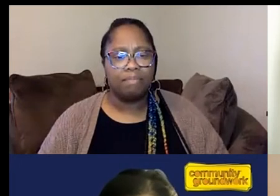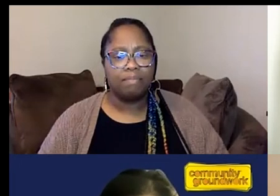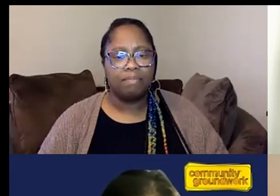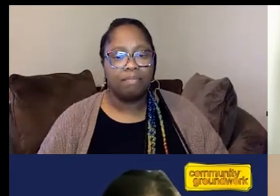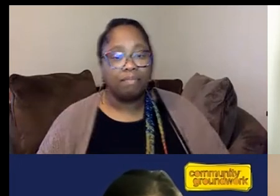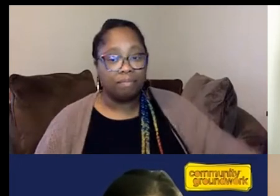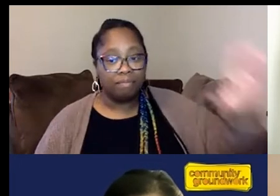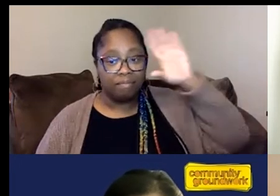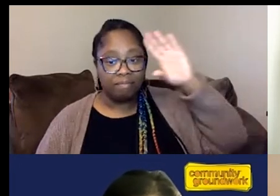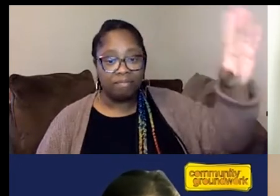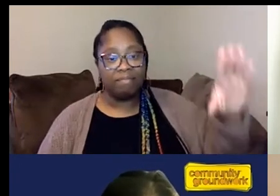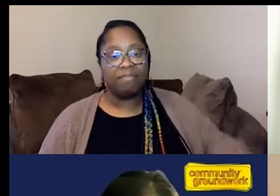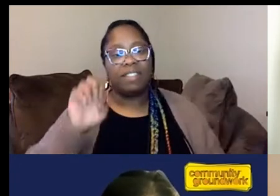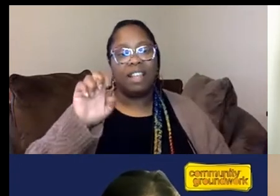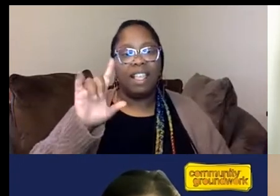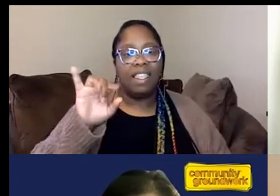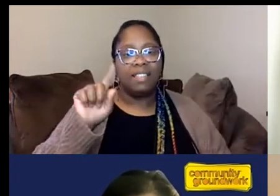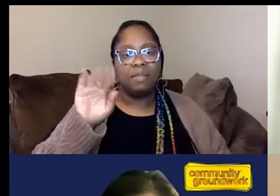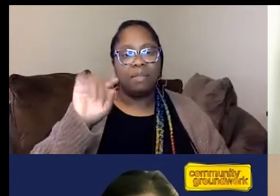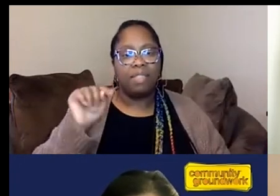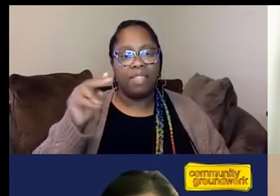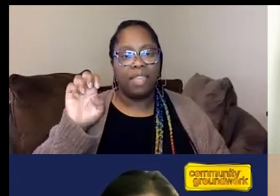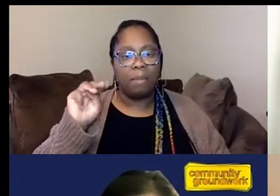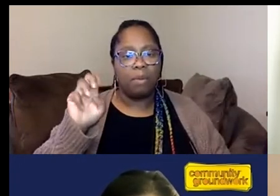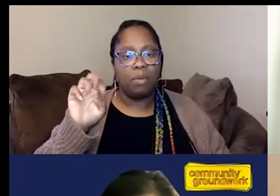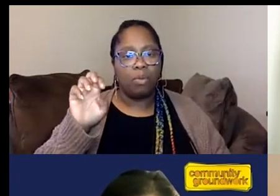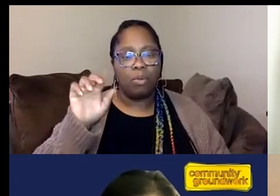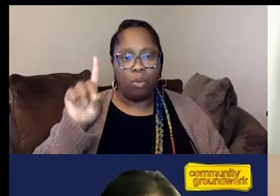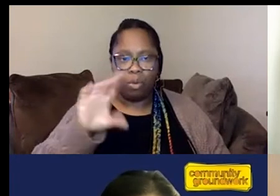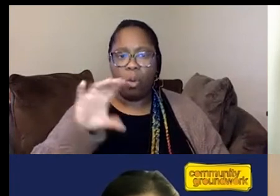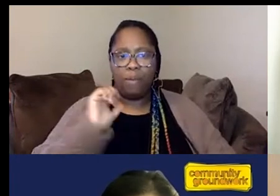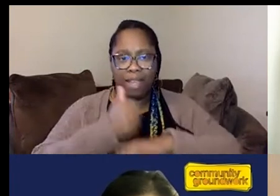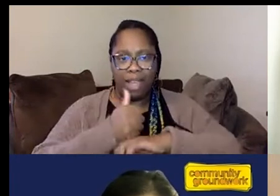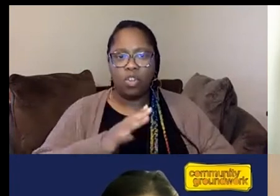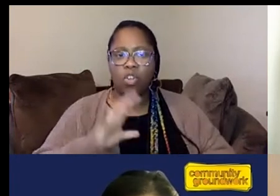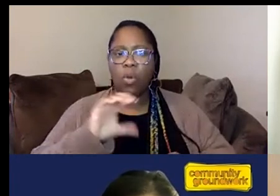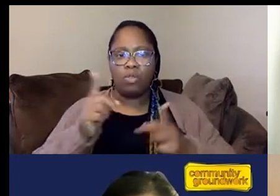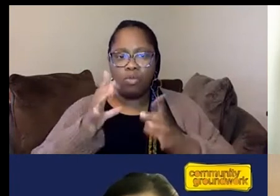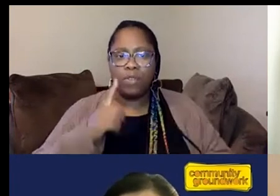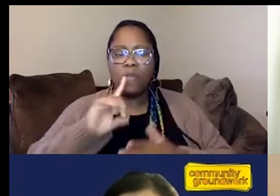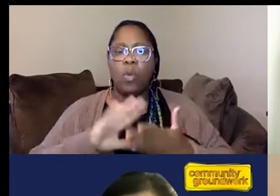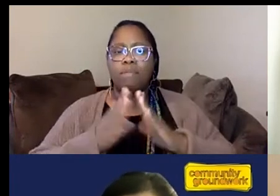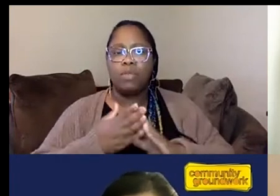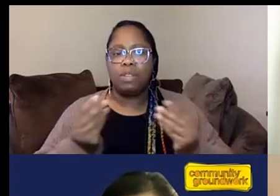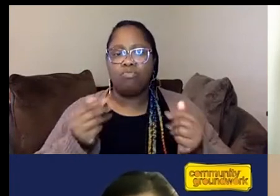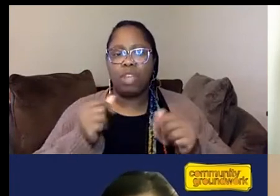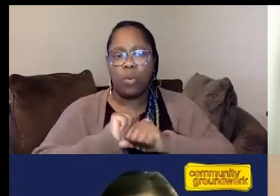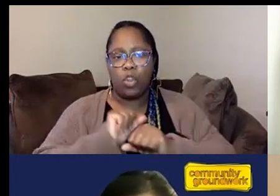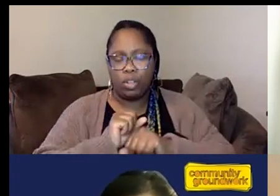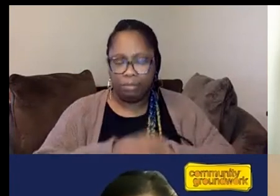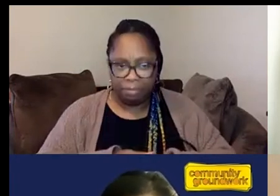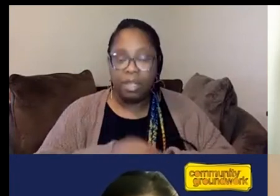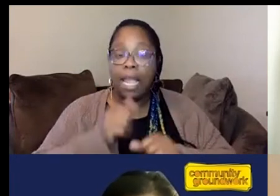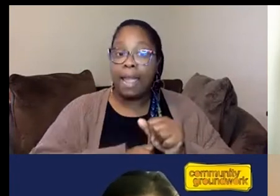Hello, everyone. I am Elizabeth Emerald, the co-founder and program director of Community Groundwork. Every community